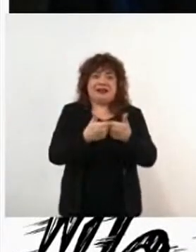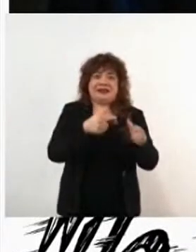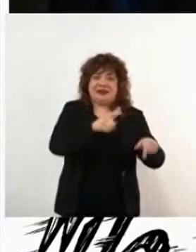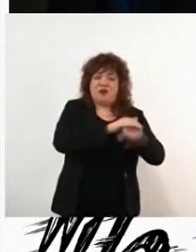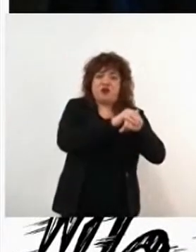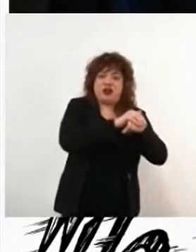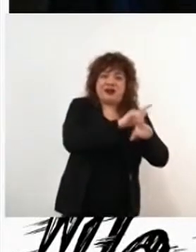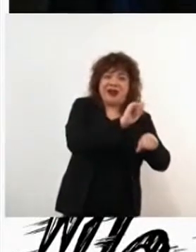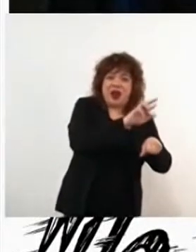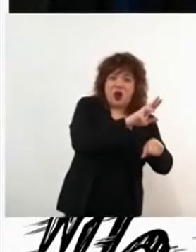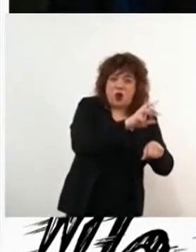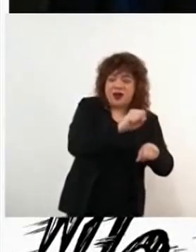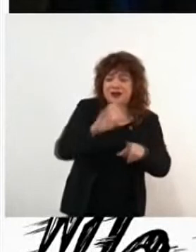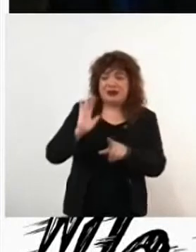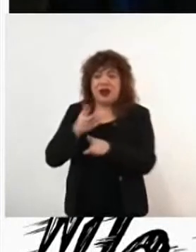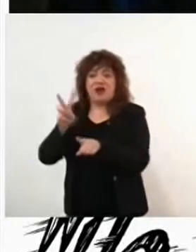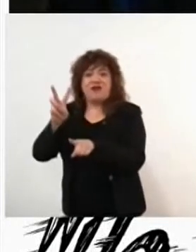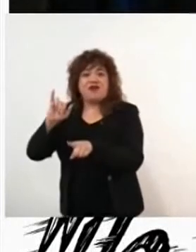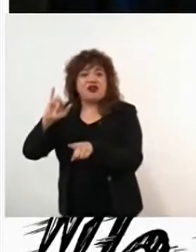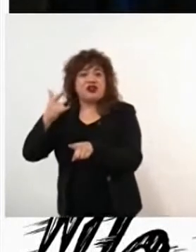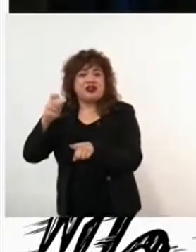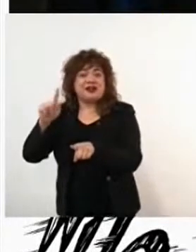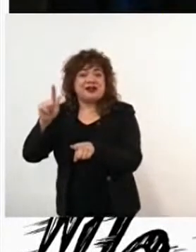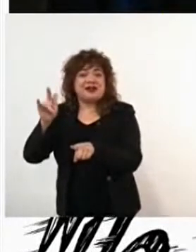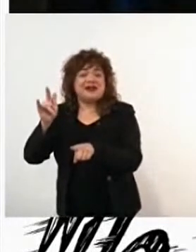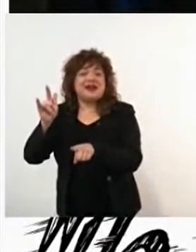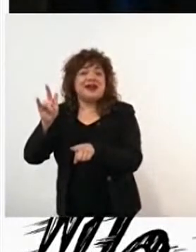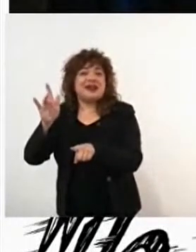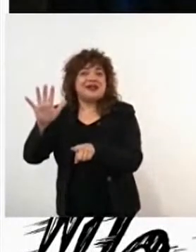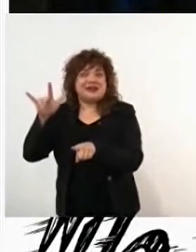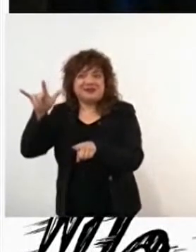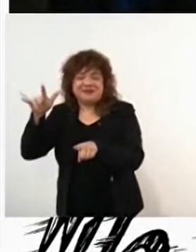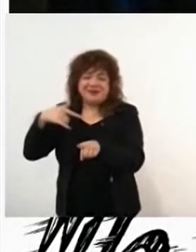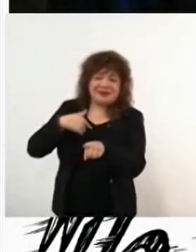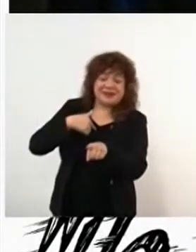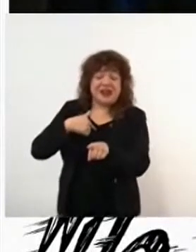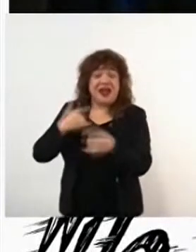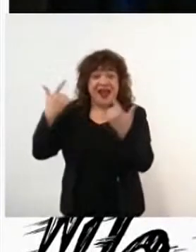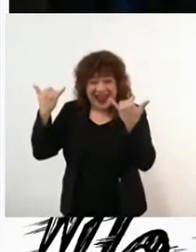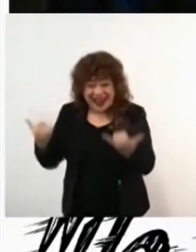or never dreamt that one day it would be taking off from Mojave with a